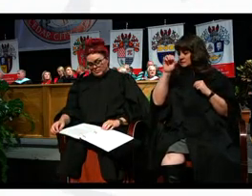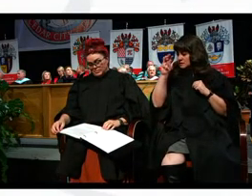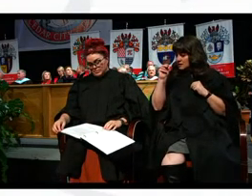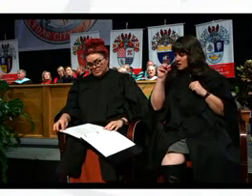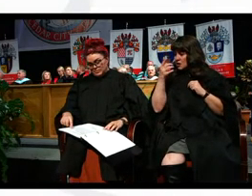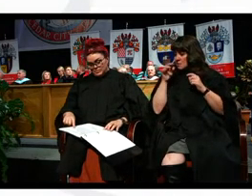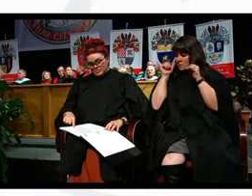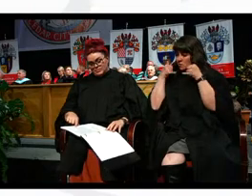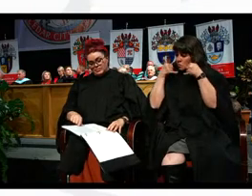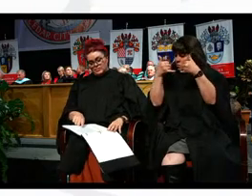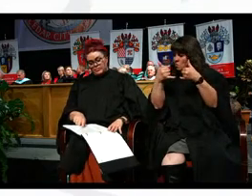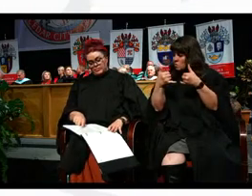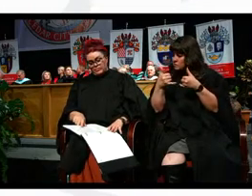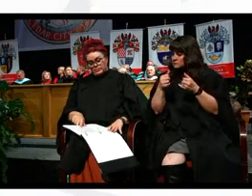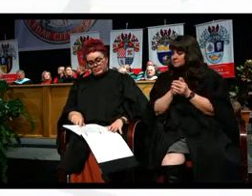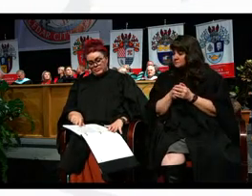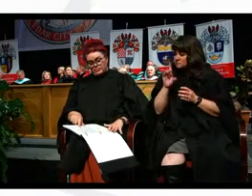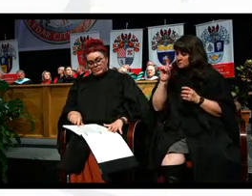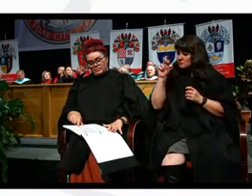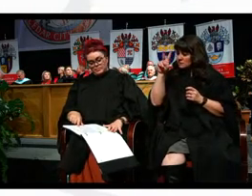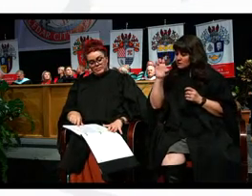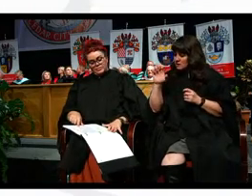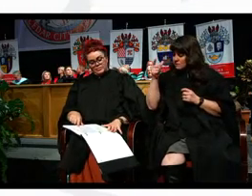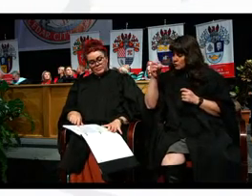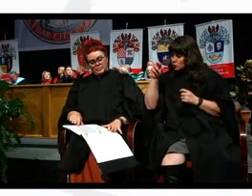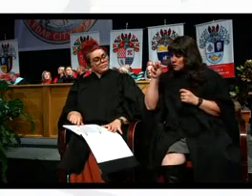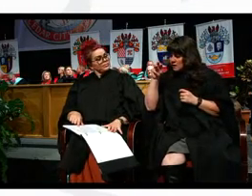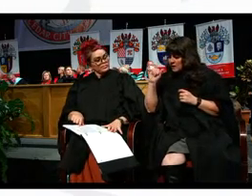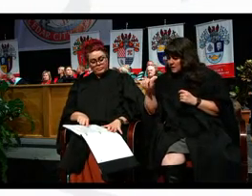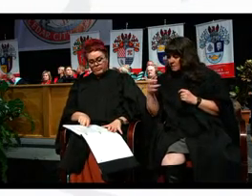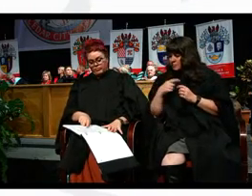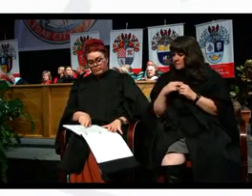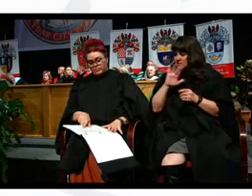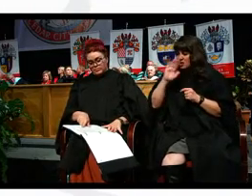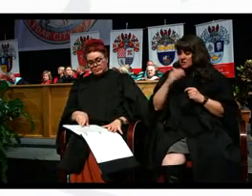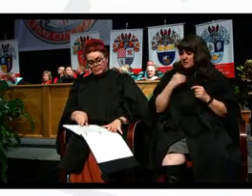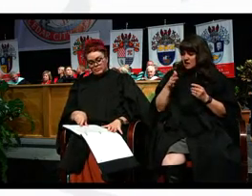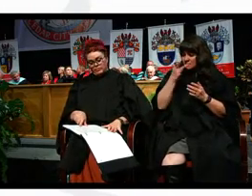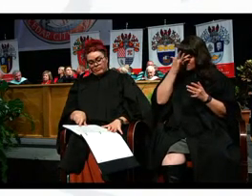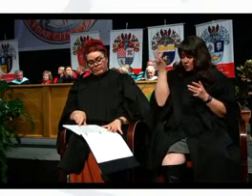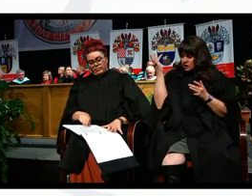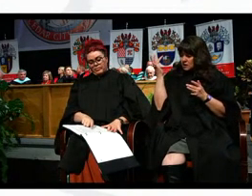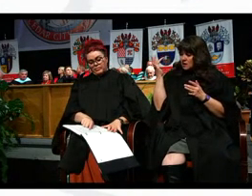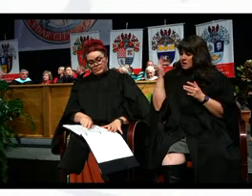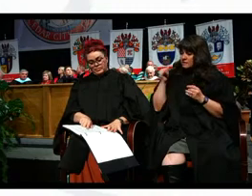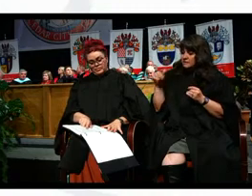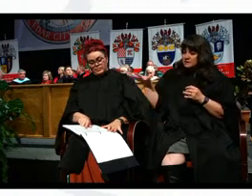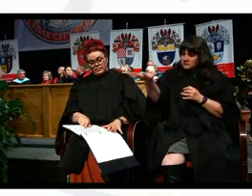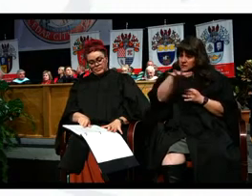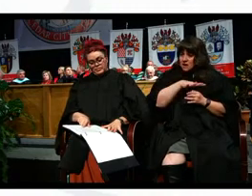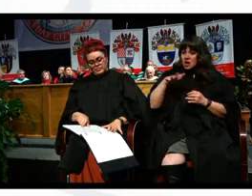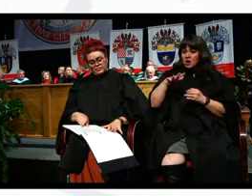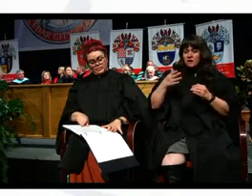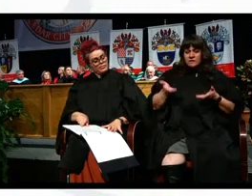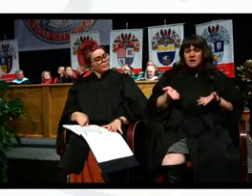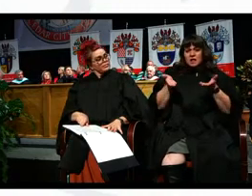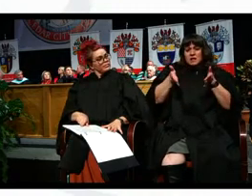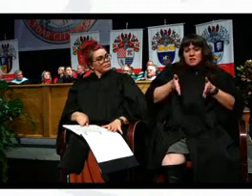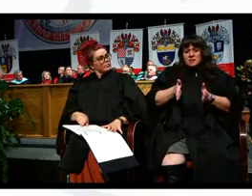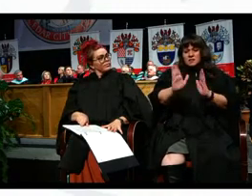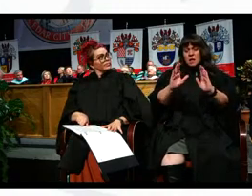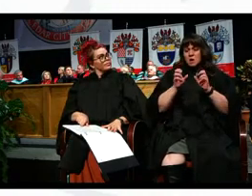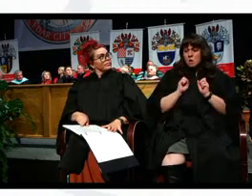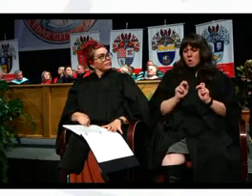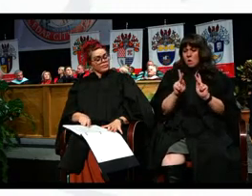an induction into country music's Hall of Fame, they would never forget the campus and community that gave them an opportunity and the family that made